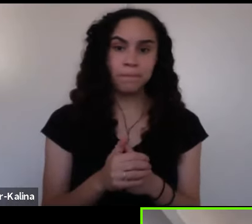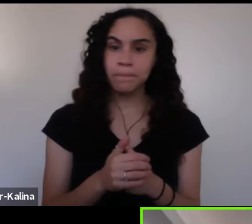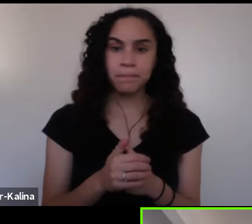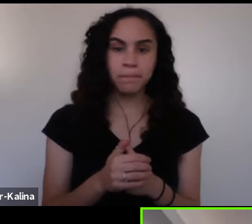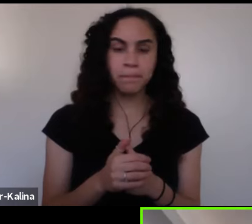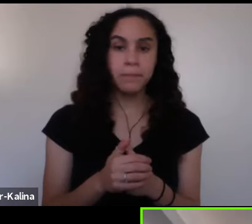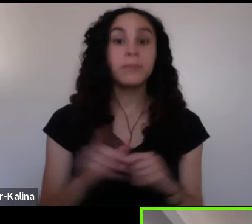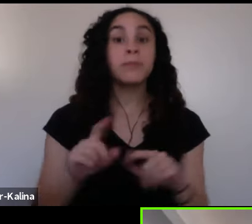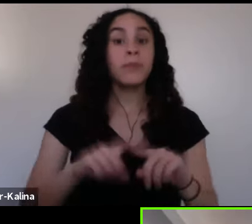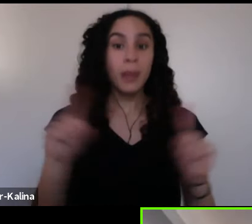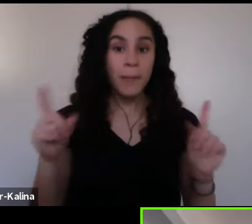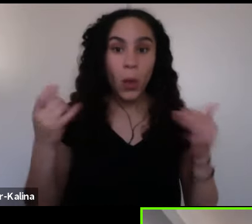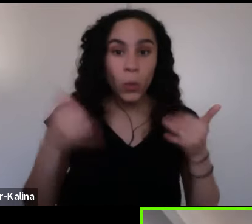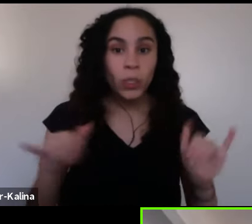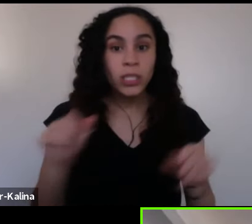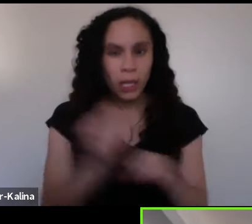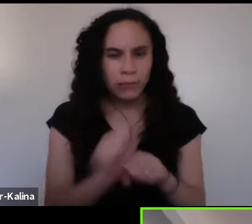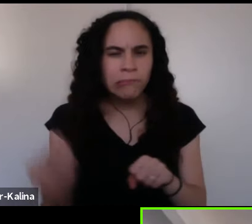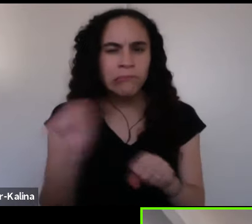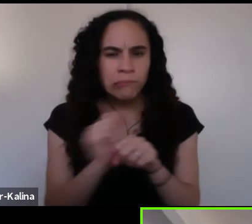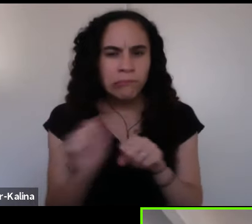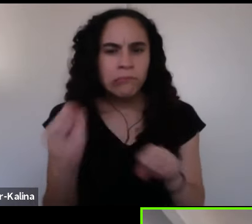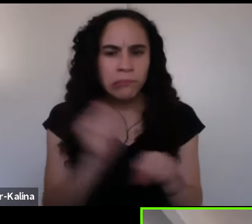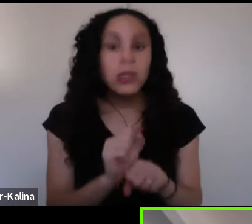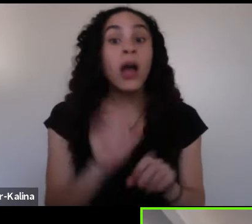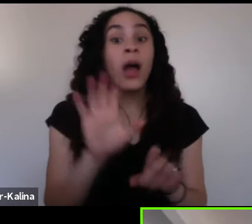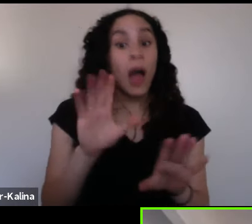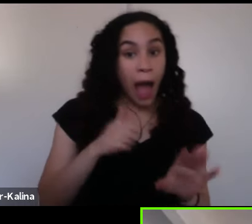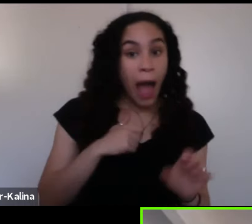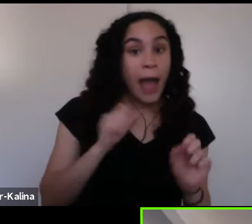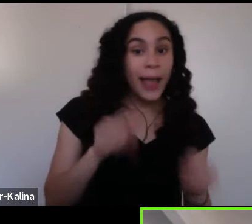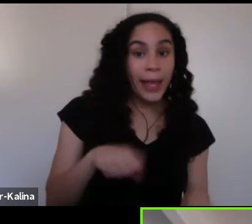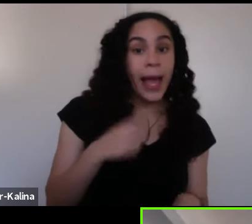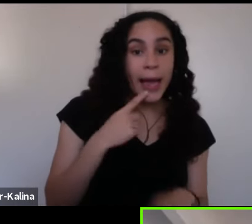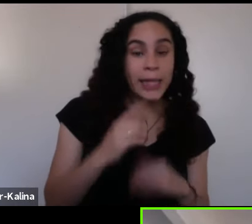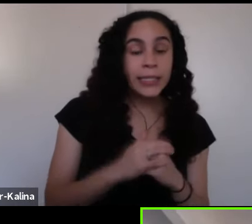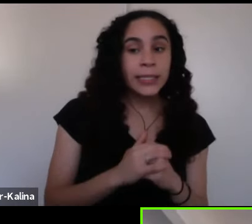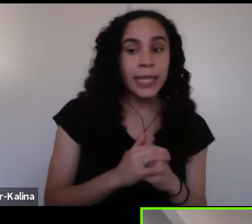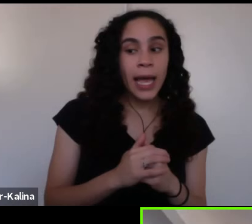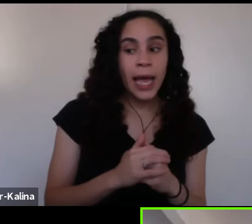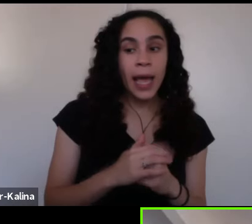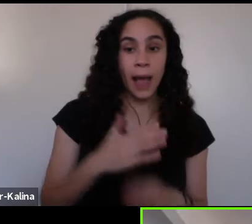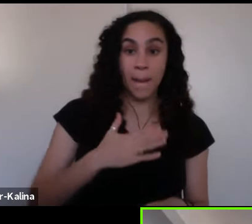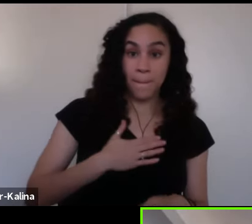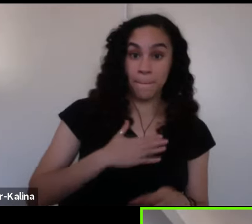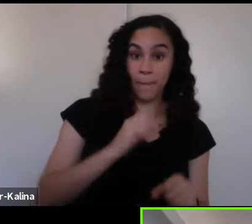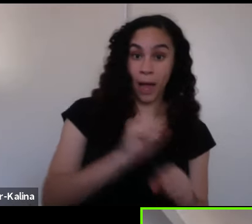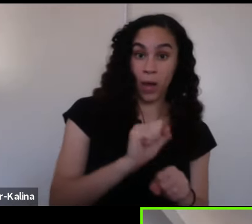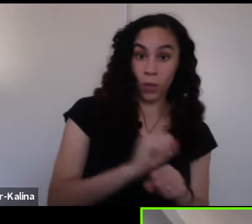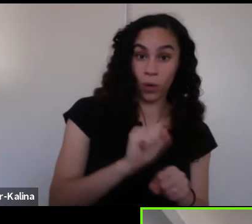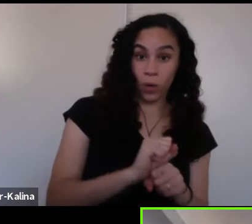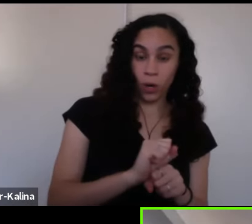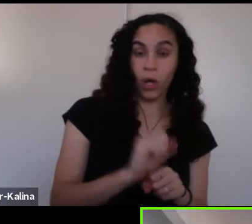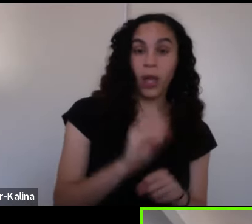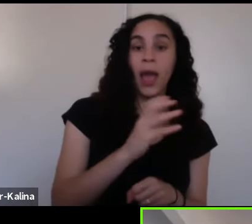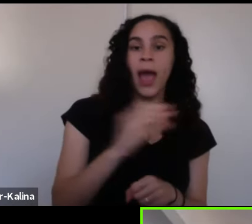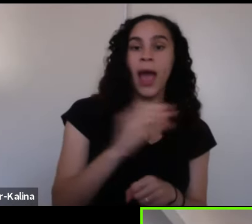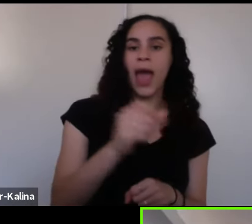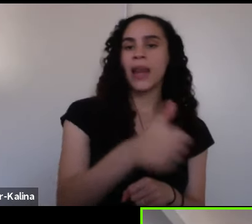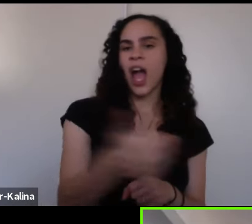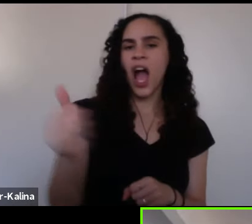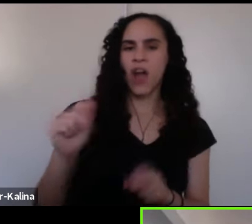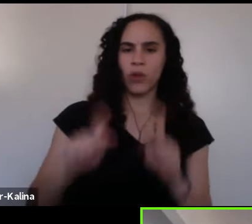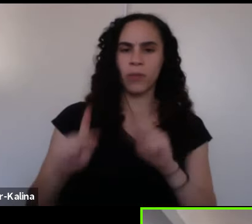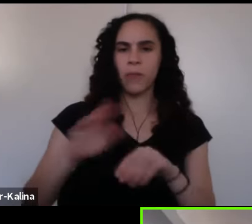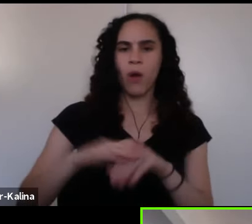But we're still working at it. And the one thing I can say is that through my work and through the work of a lot of the folks on the Enb